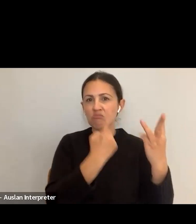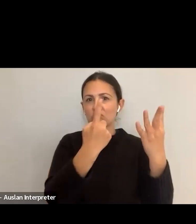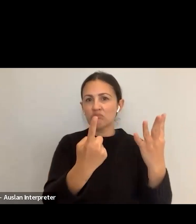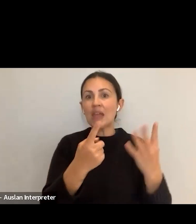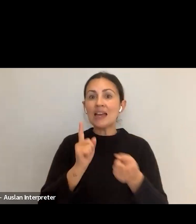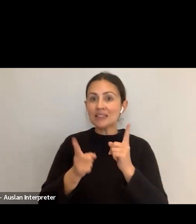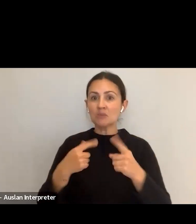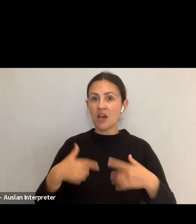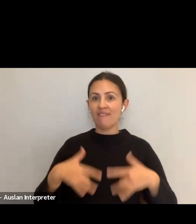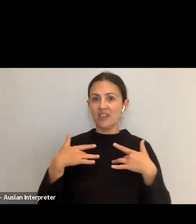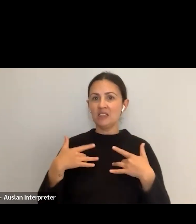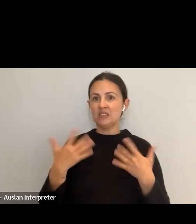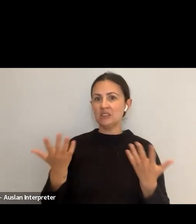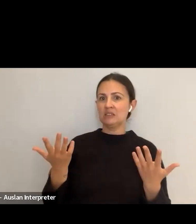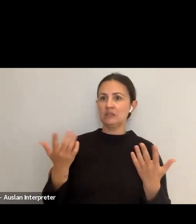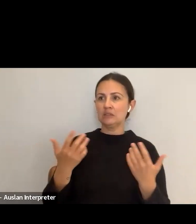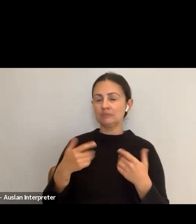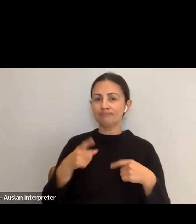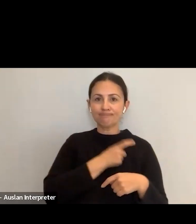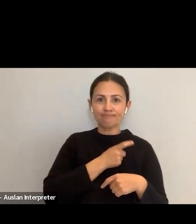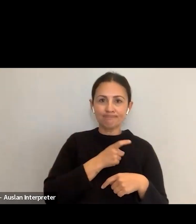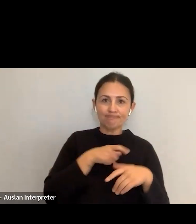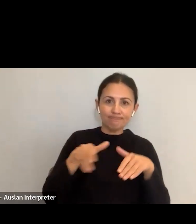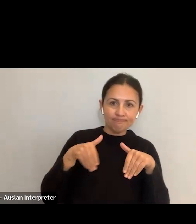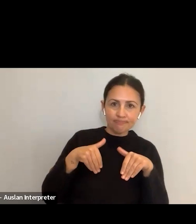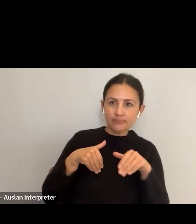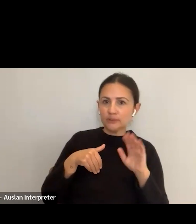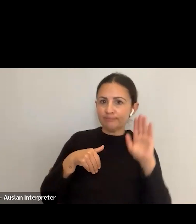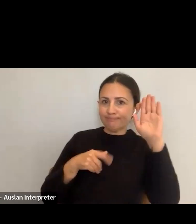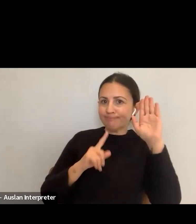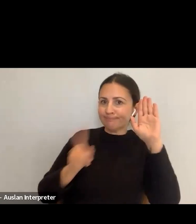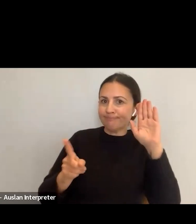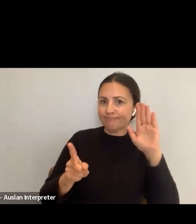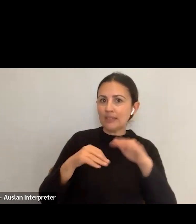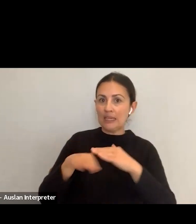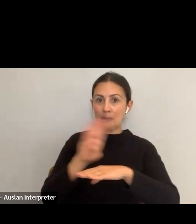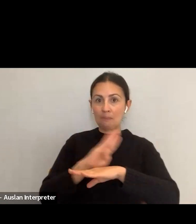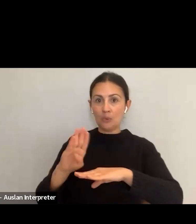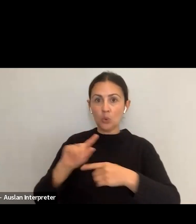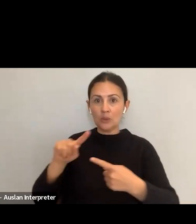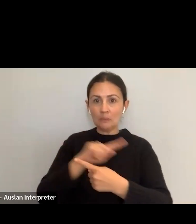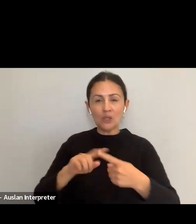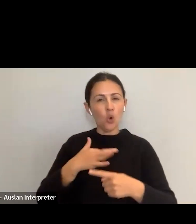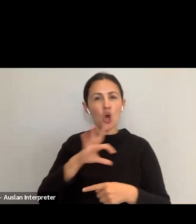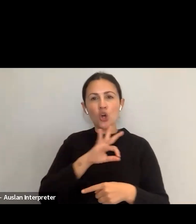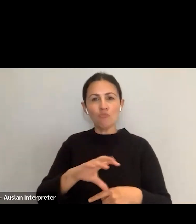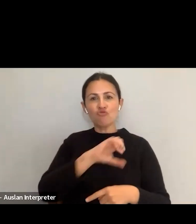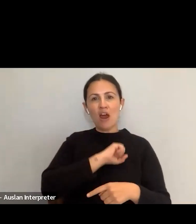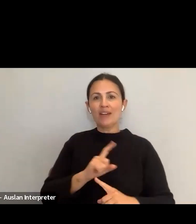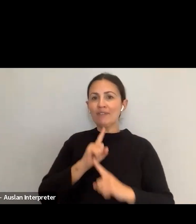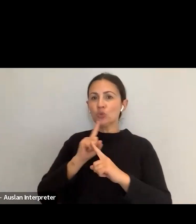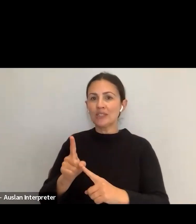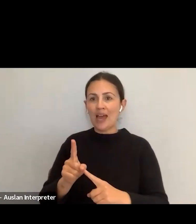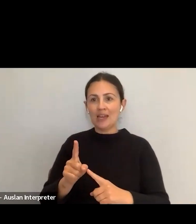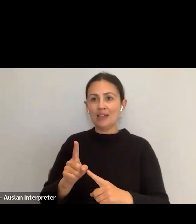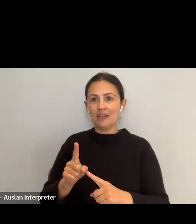you want to raise an issue that's quite counter to what everyone else is saying, or you are brave enough to raise it, but there's no one else to